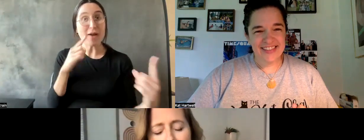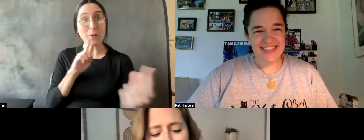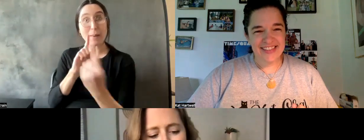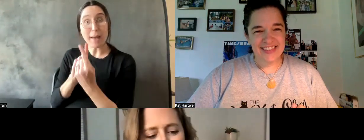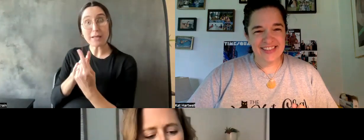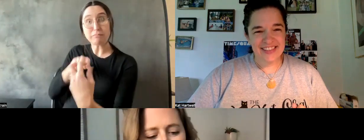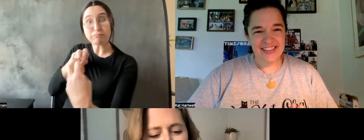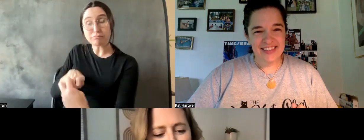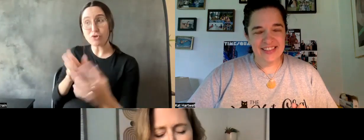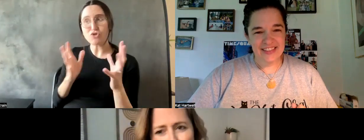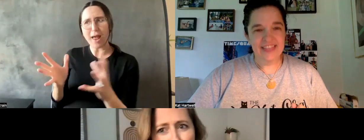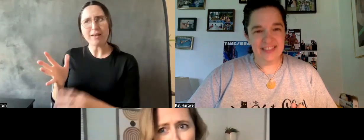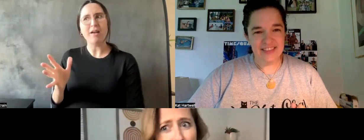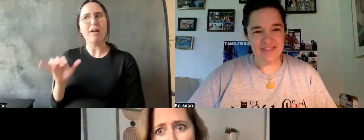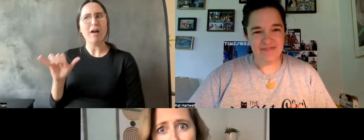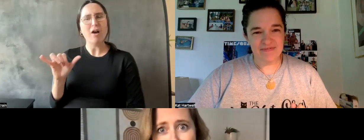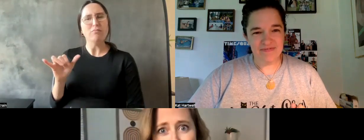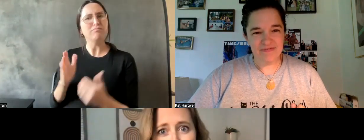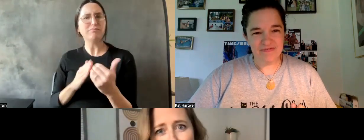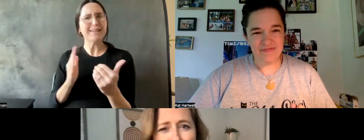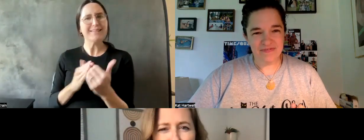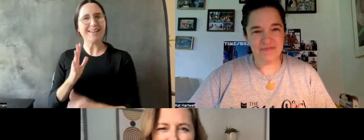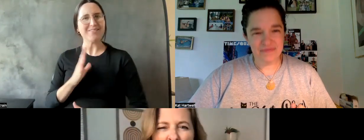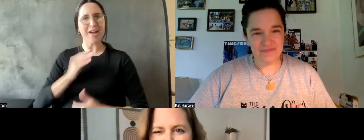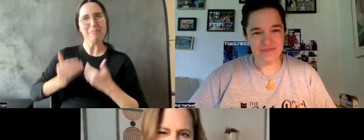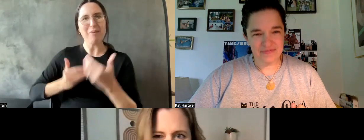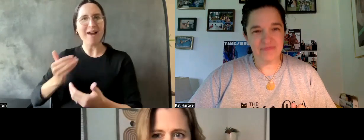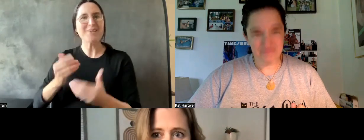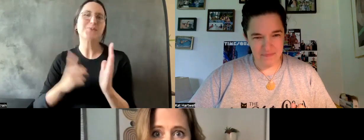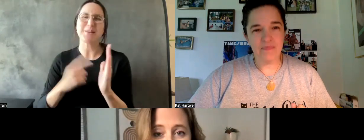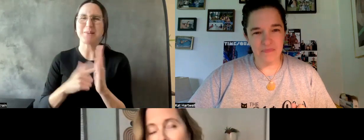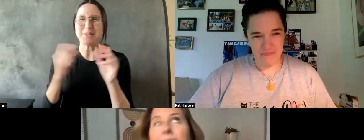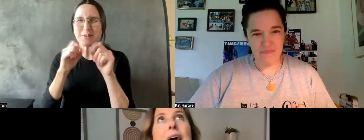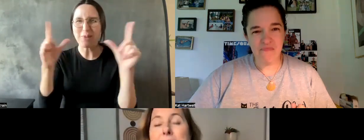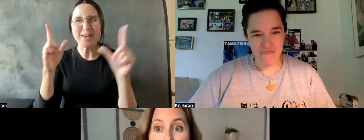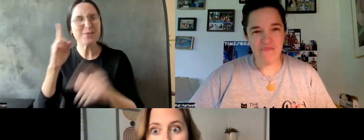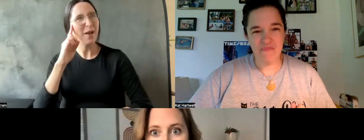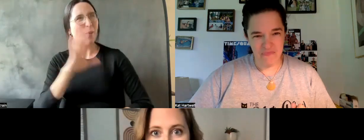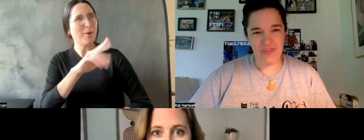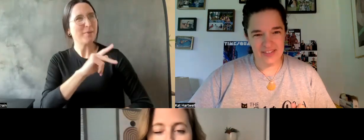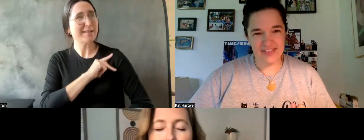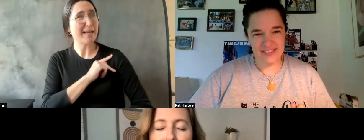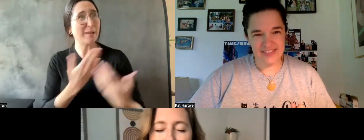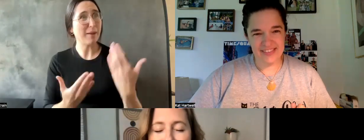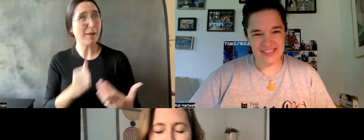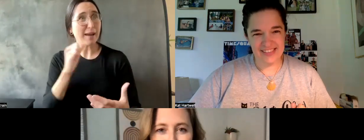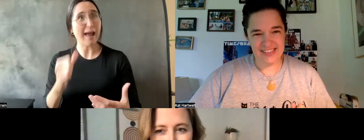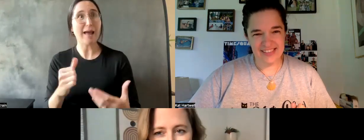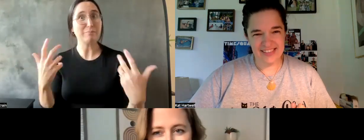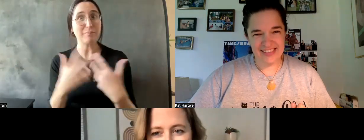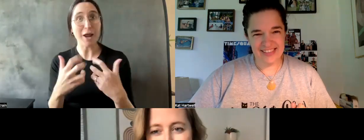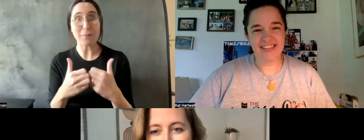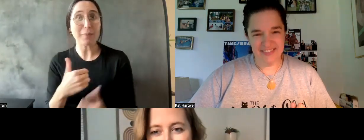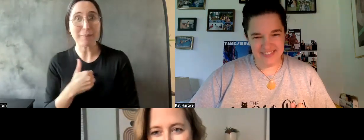be. And so sometimes you're surprised by the people that you're thinking, oh, this isn't going to be great. And then it ends up being like the best